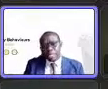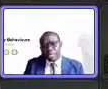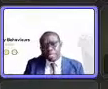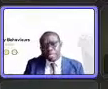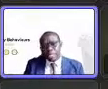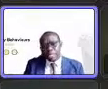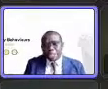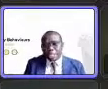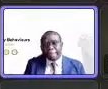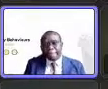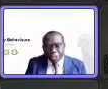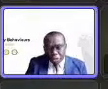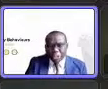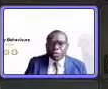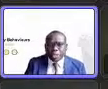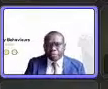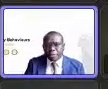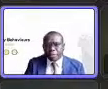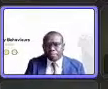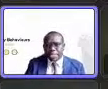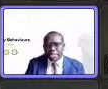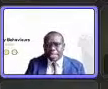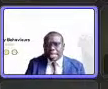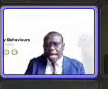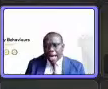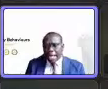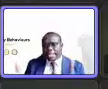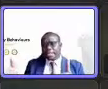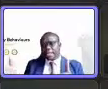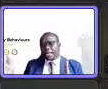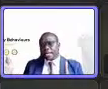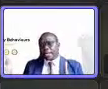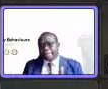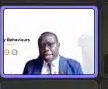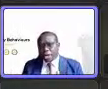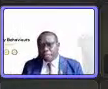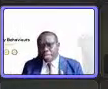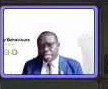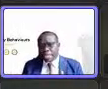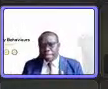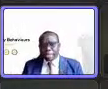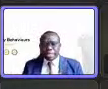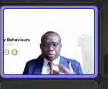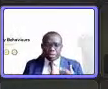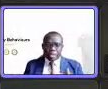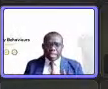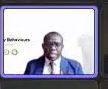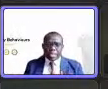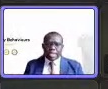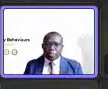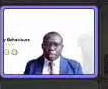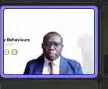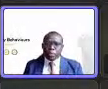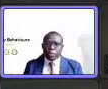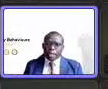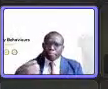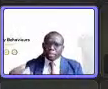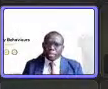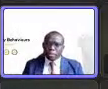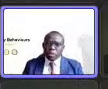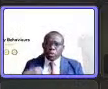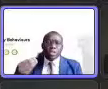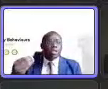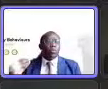development, particularly infrastructural development and environment. But the good thing is that there have been quite